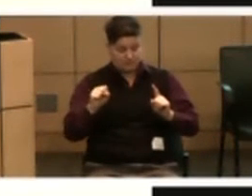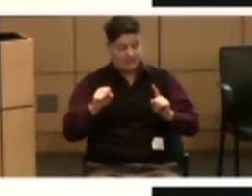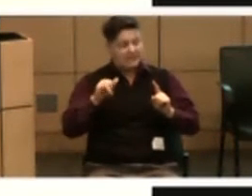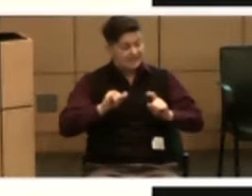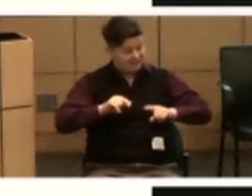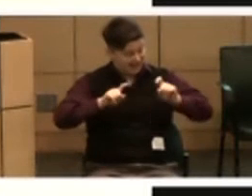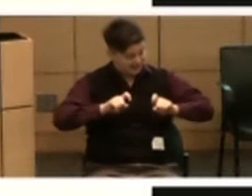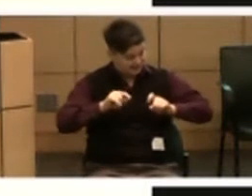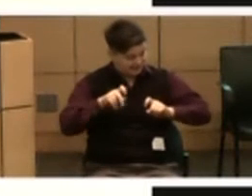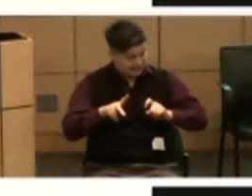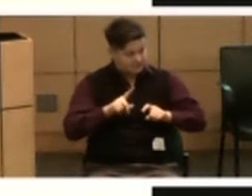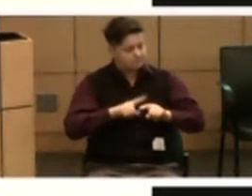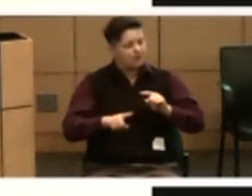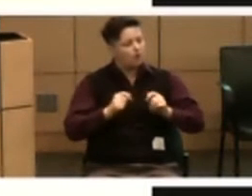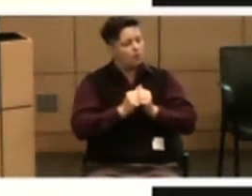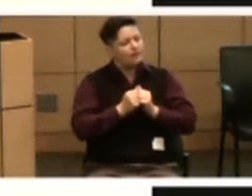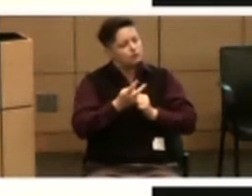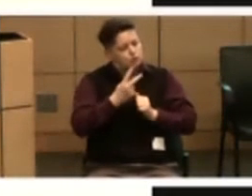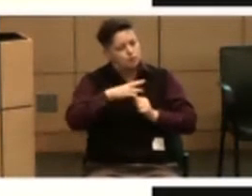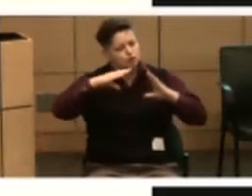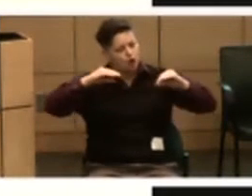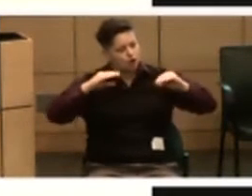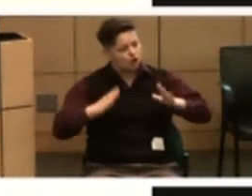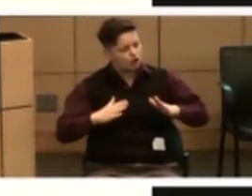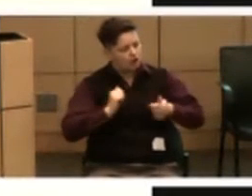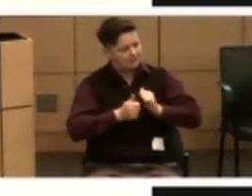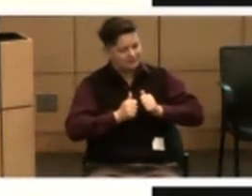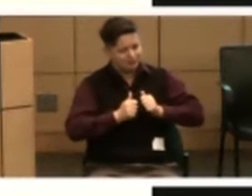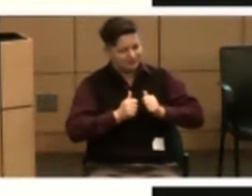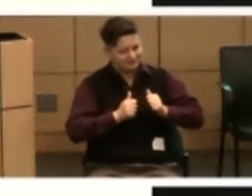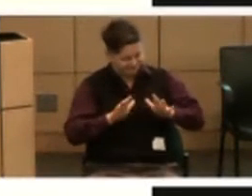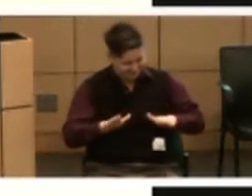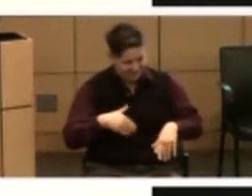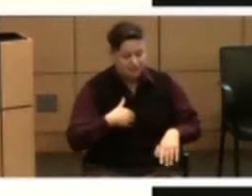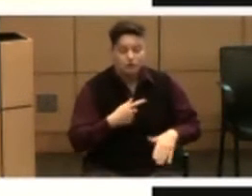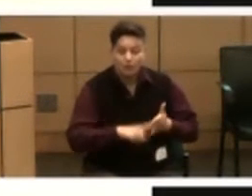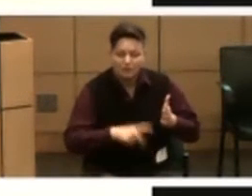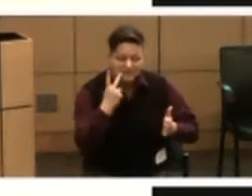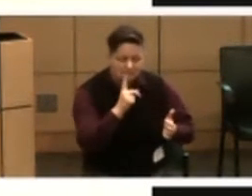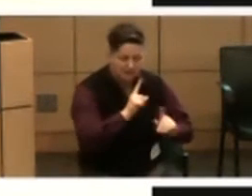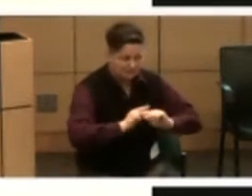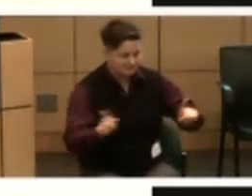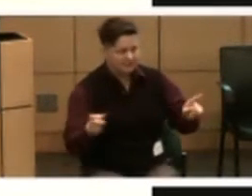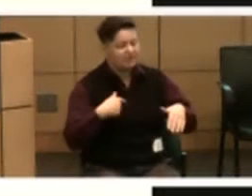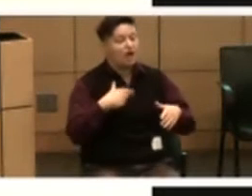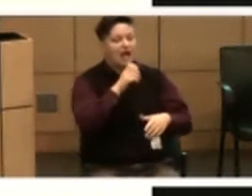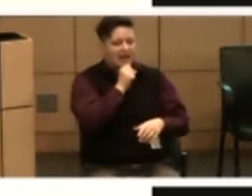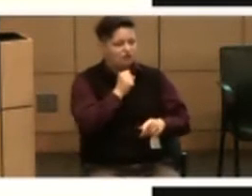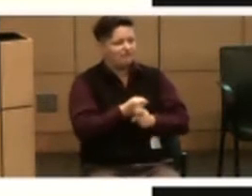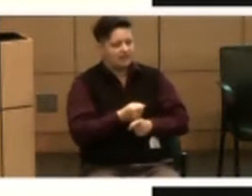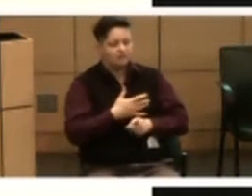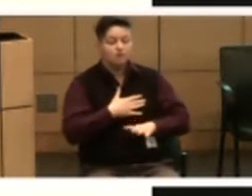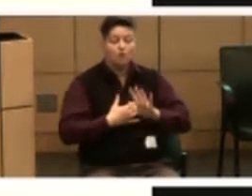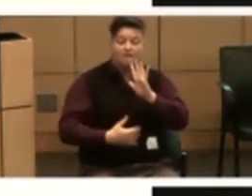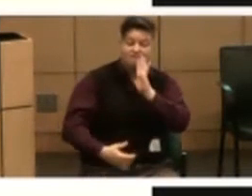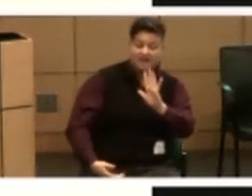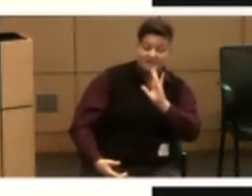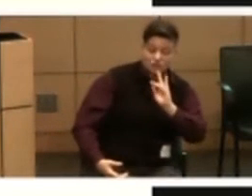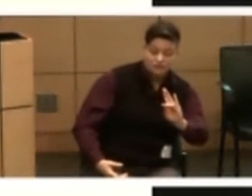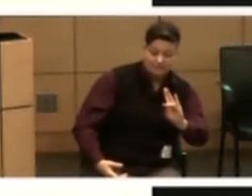two-talker competition. And what you can see here really dramatically is that there's big age effects. 5 to 7-year-olds,